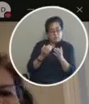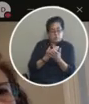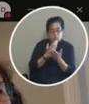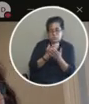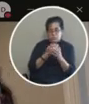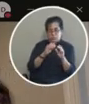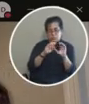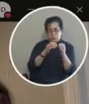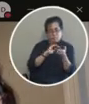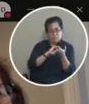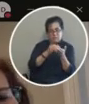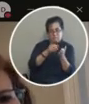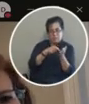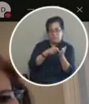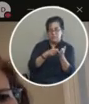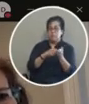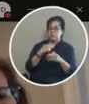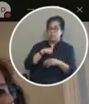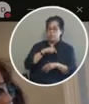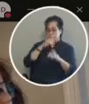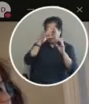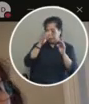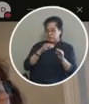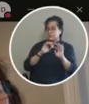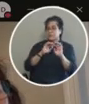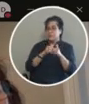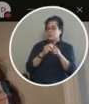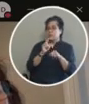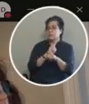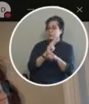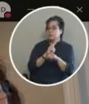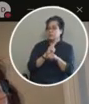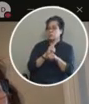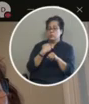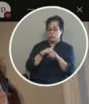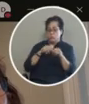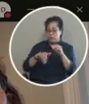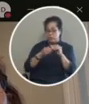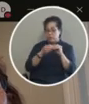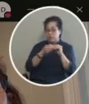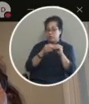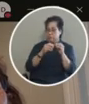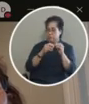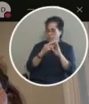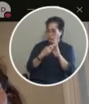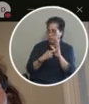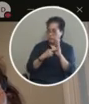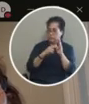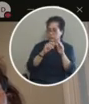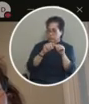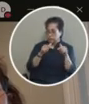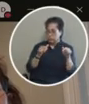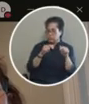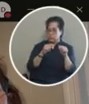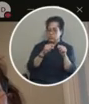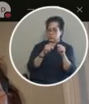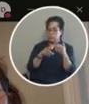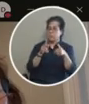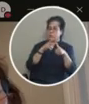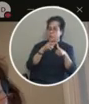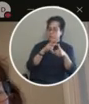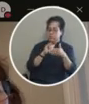fund. We determine how it's used, and we put language in there so that it is used for priorities that the